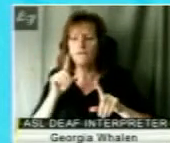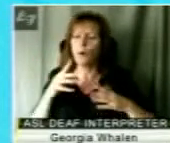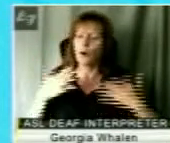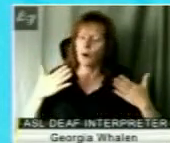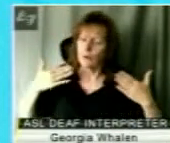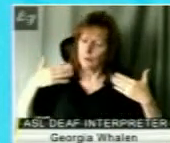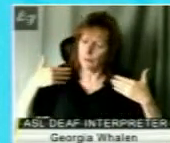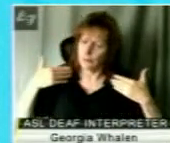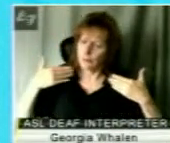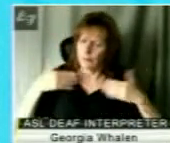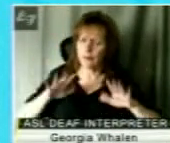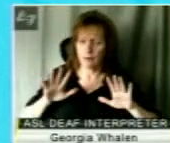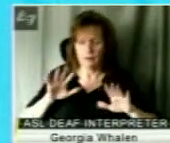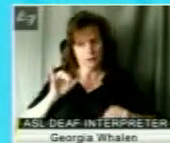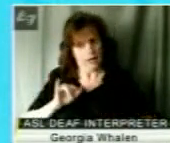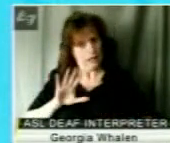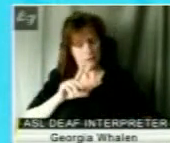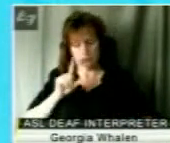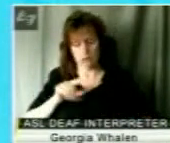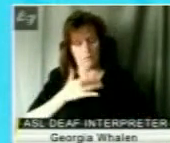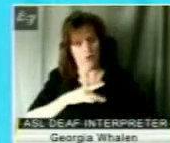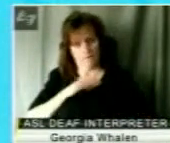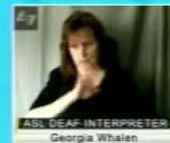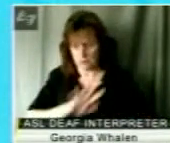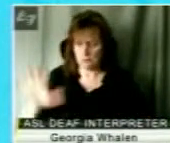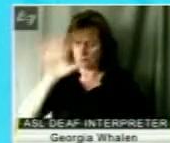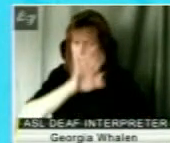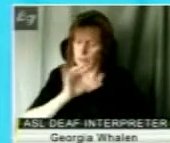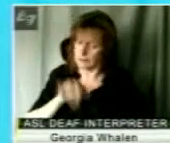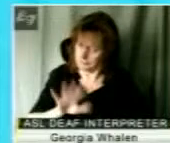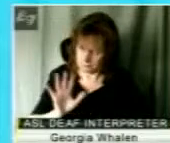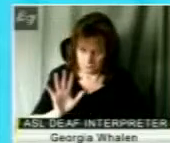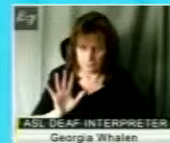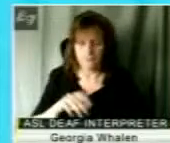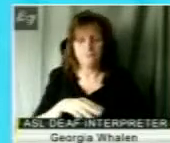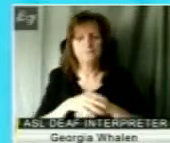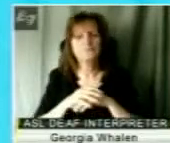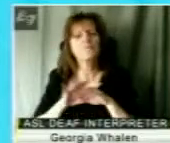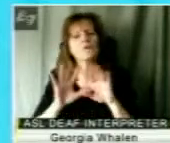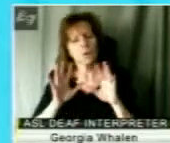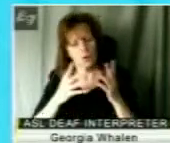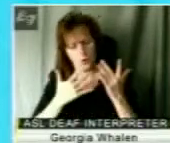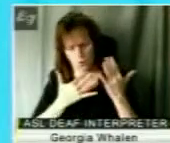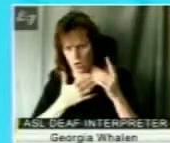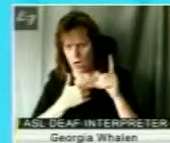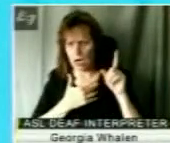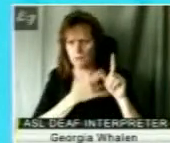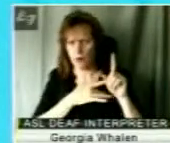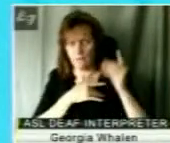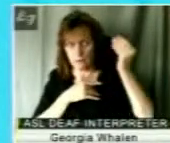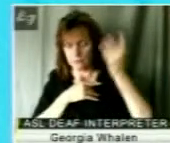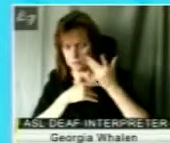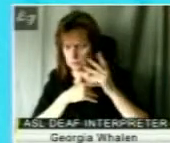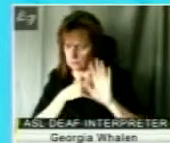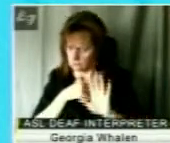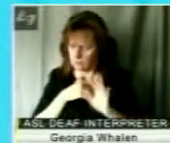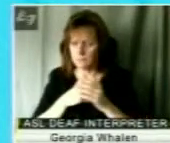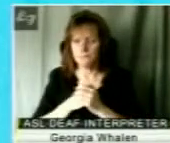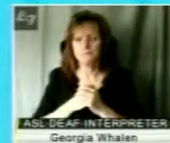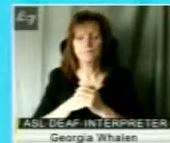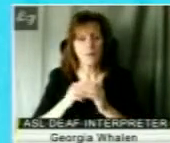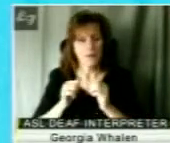the province. That's not just a city of Hamilton thing. So we're still waiting for that. As we, you do know, some sports have started up, things like